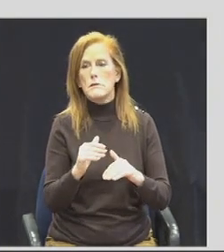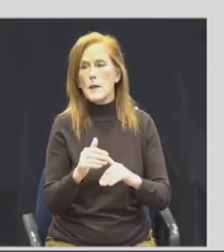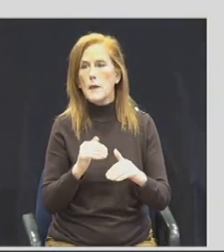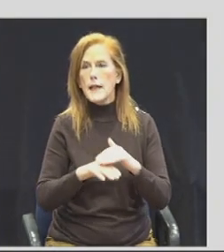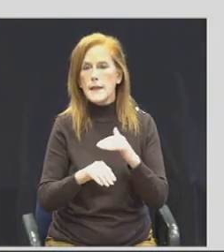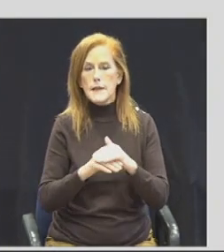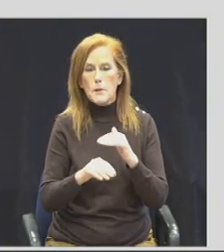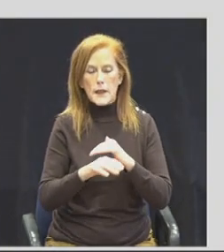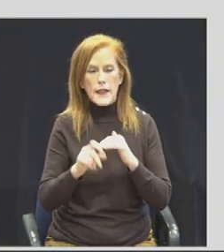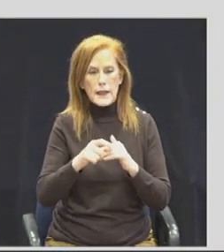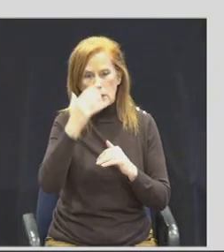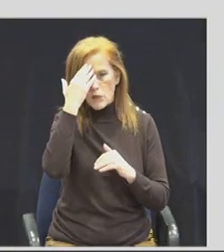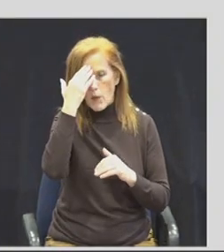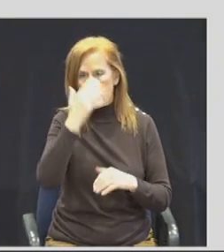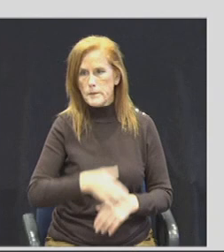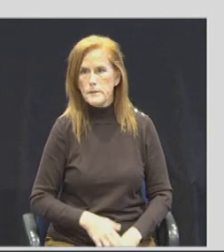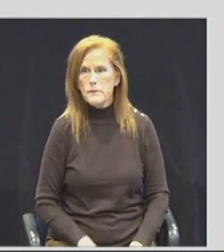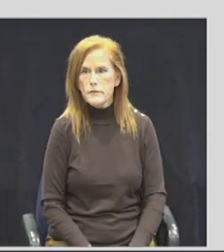All right.